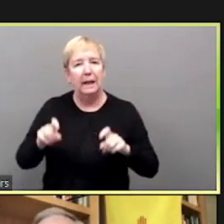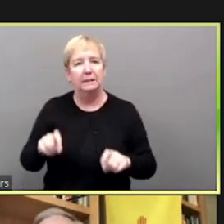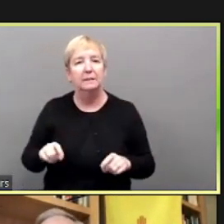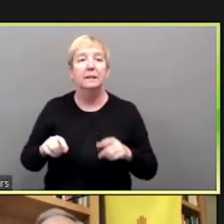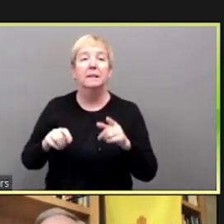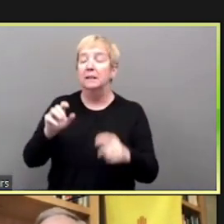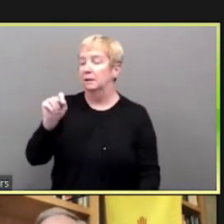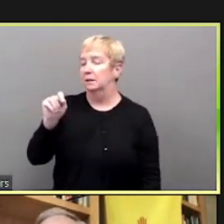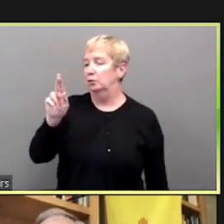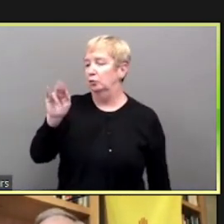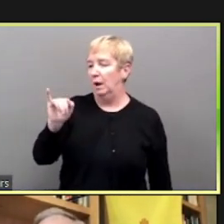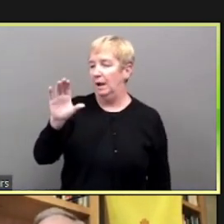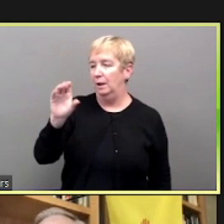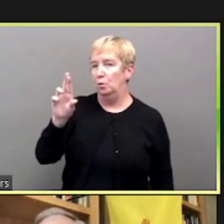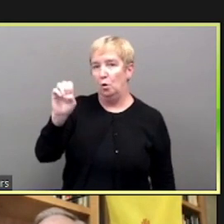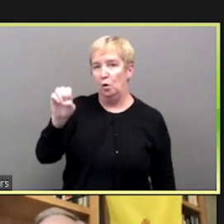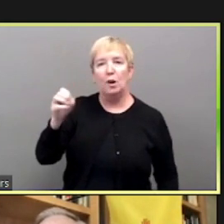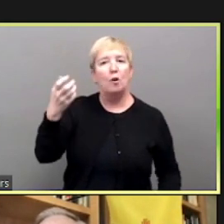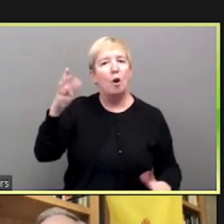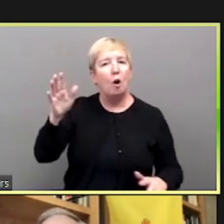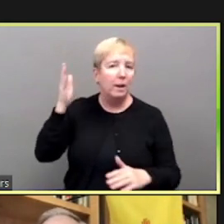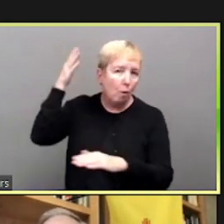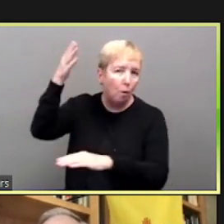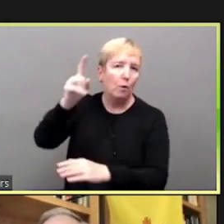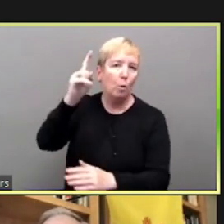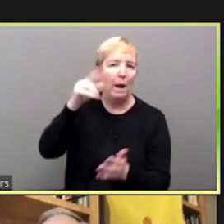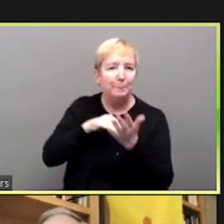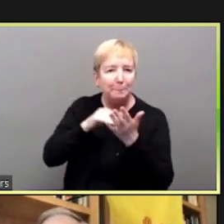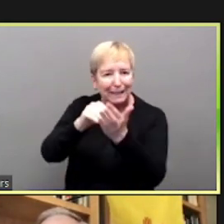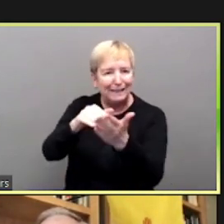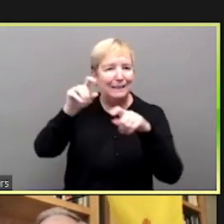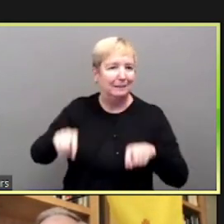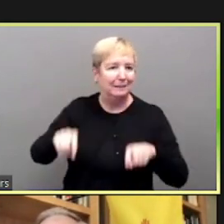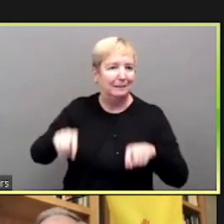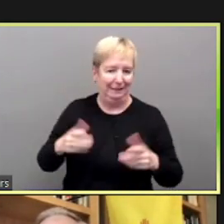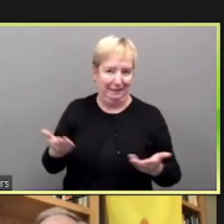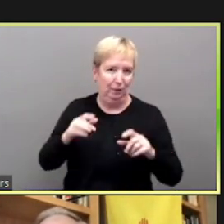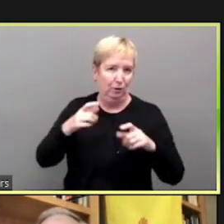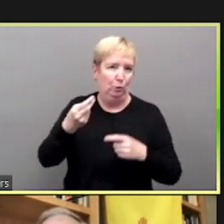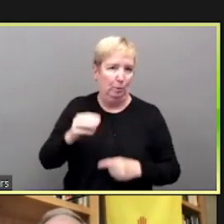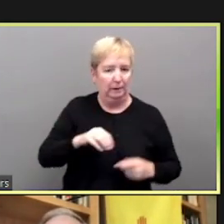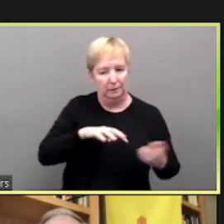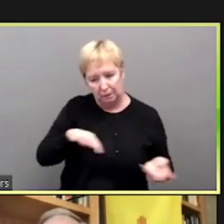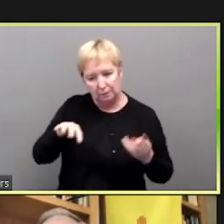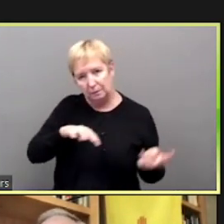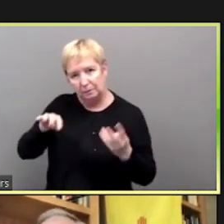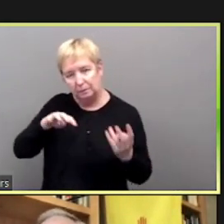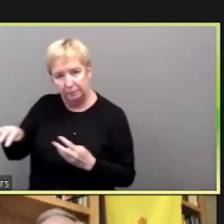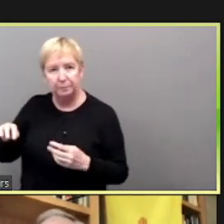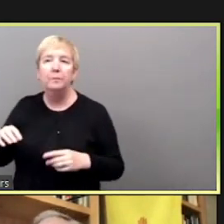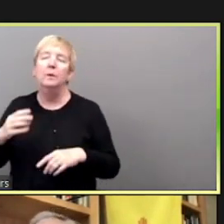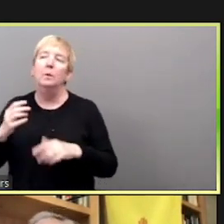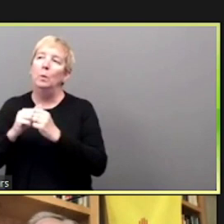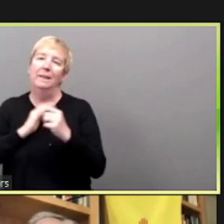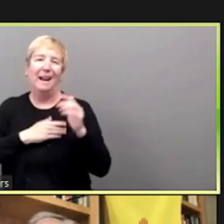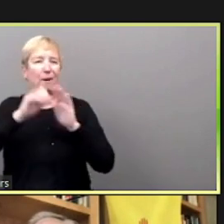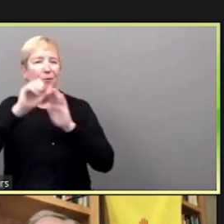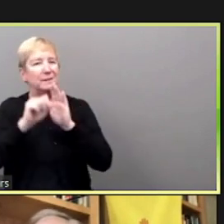million tests done on behalf of New Mexico with our state lab at almost